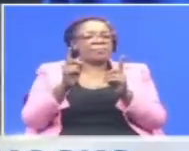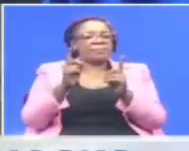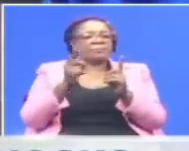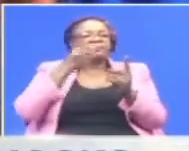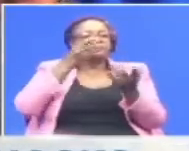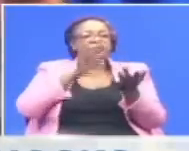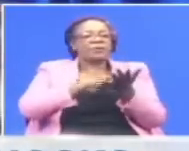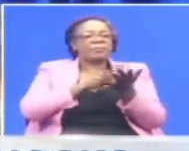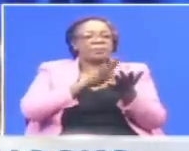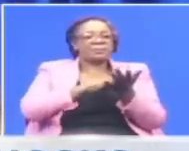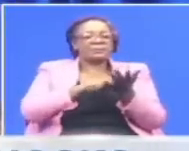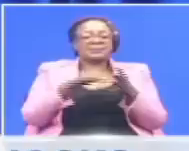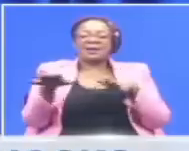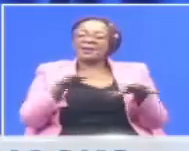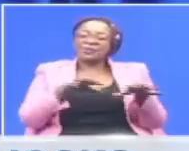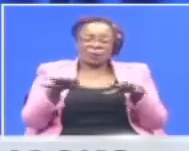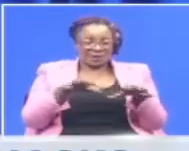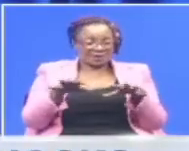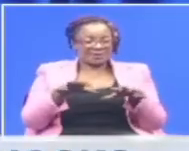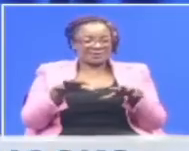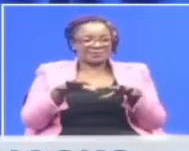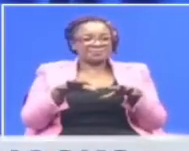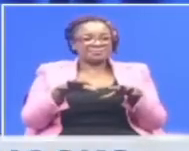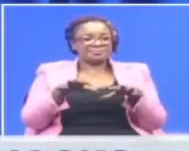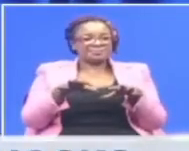promise an earthquake